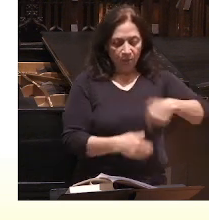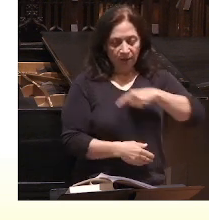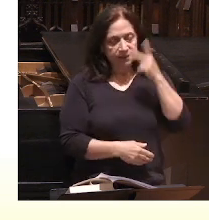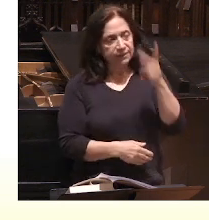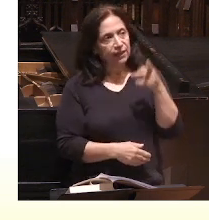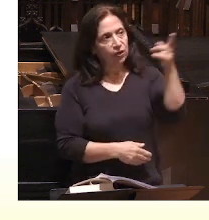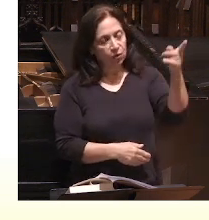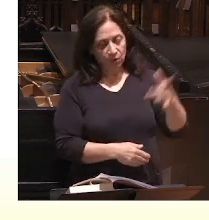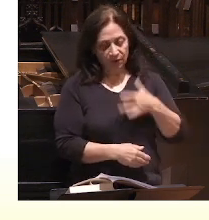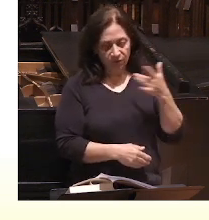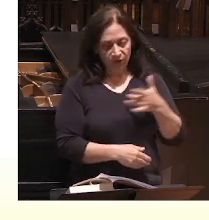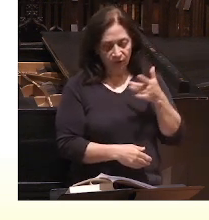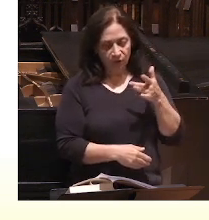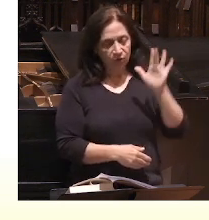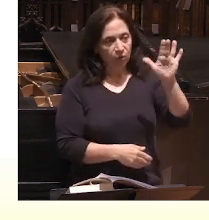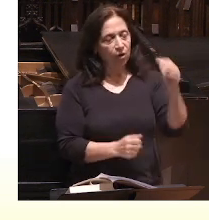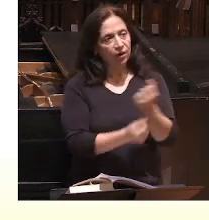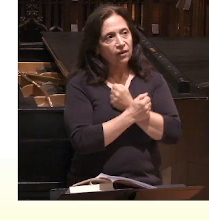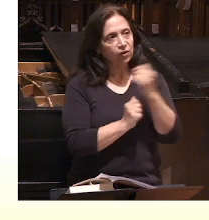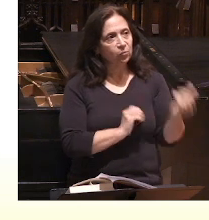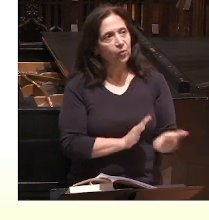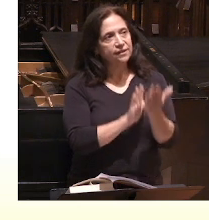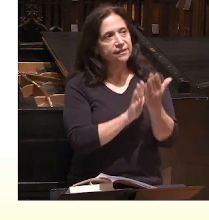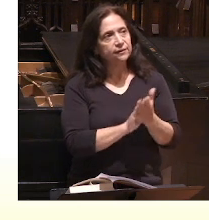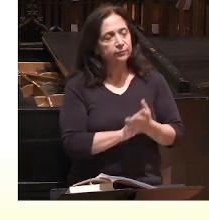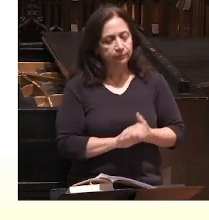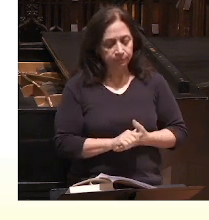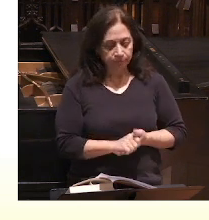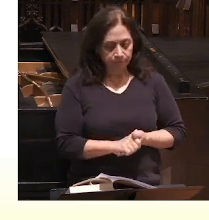see you and to feel your loving presence.